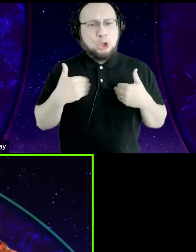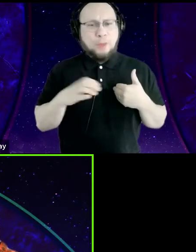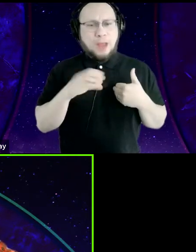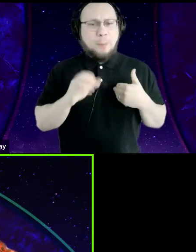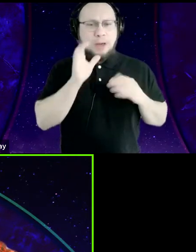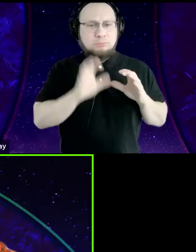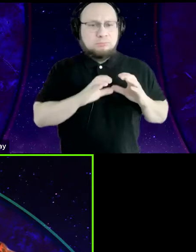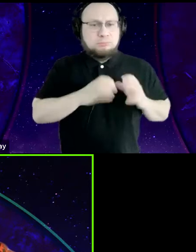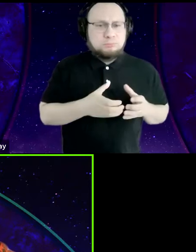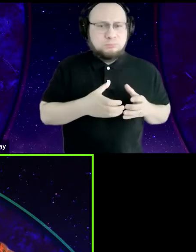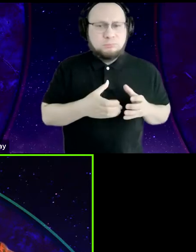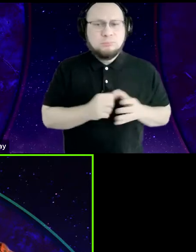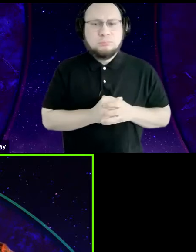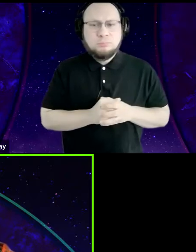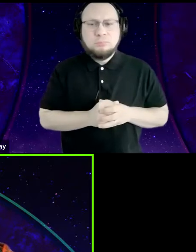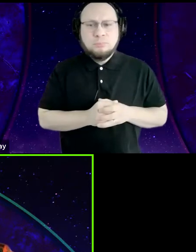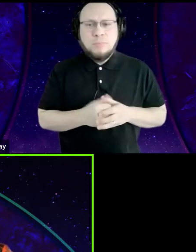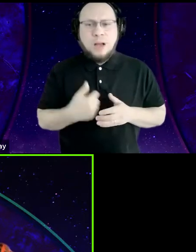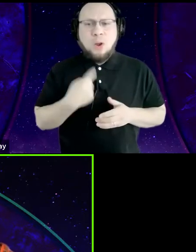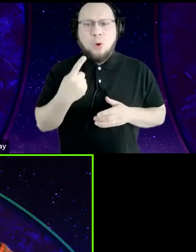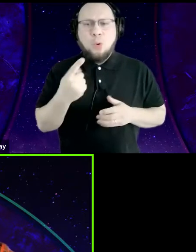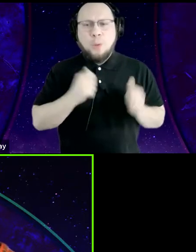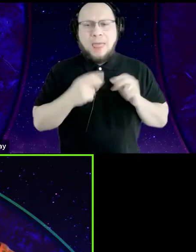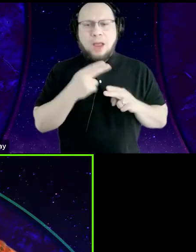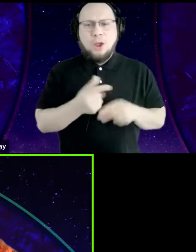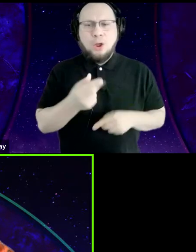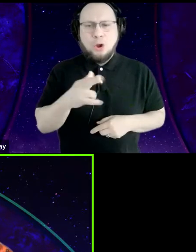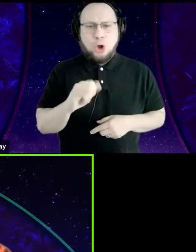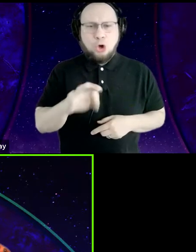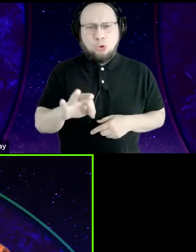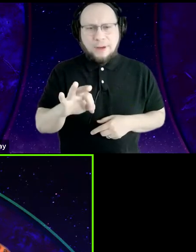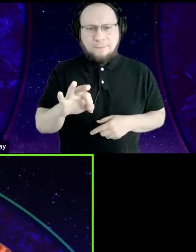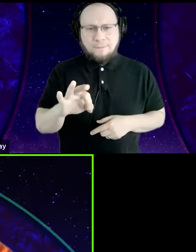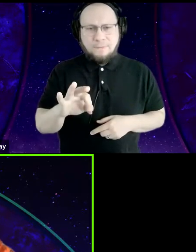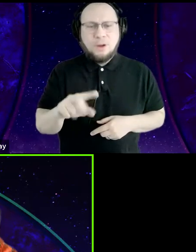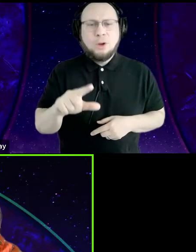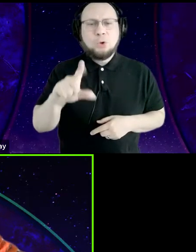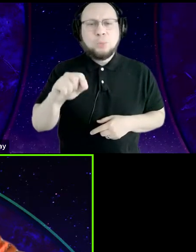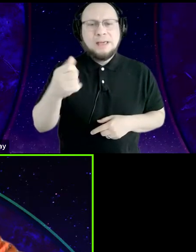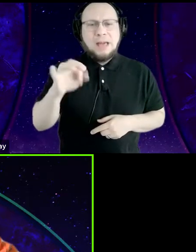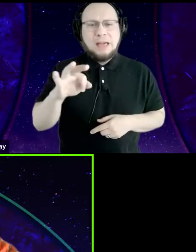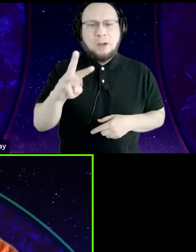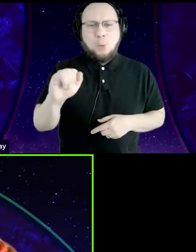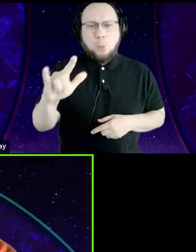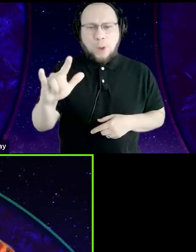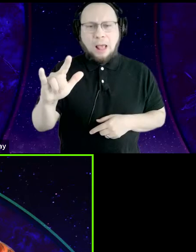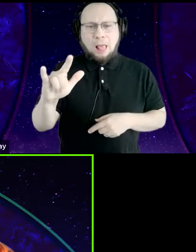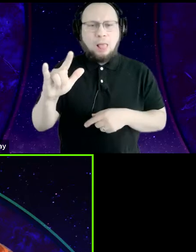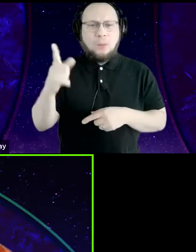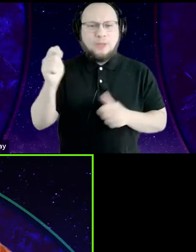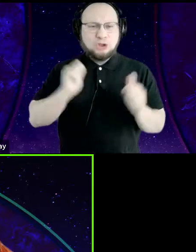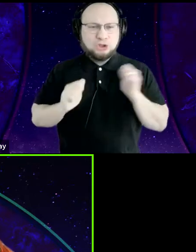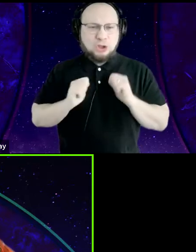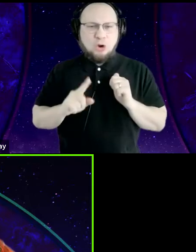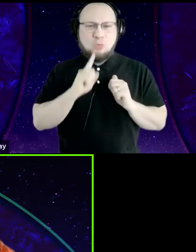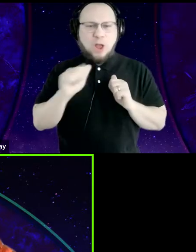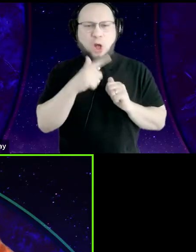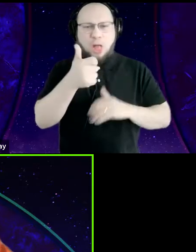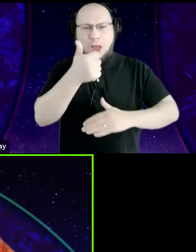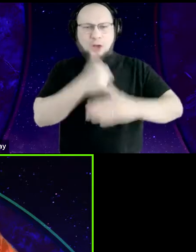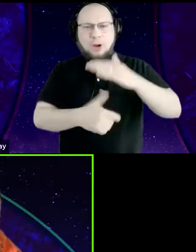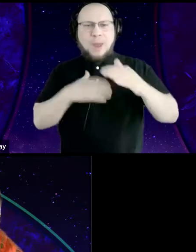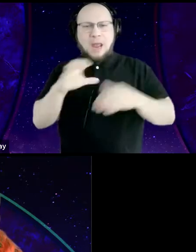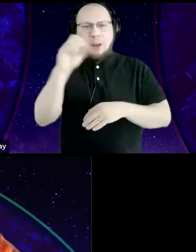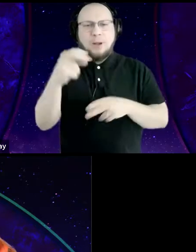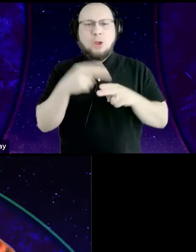we did a piece called Grief, a 2019 Whale. And so that Earthseed is the entity that hosts all of those things.